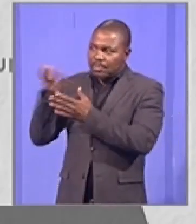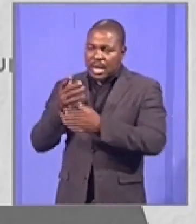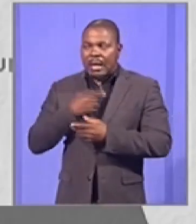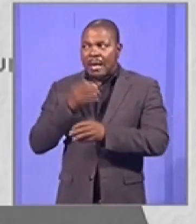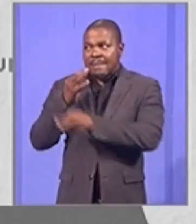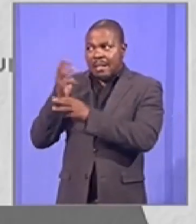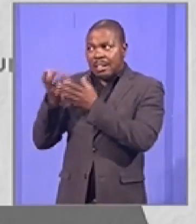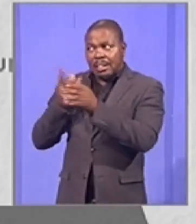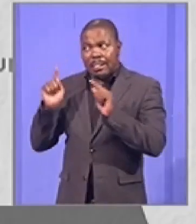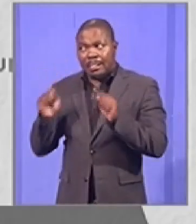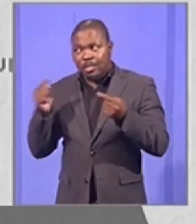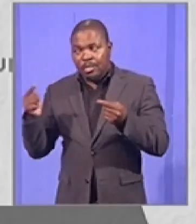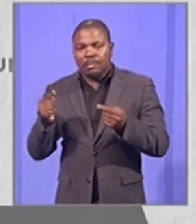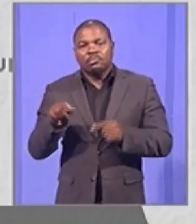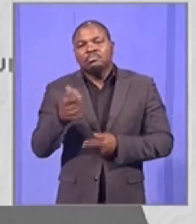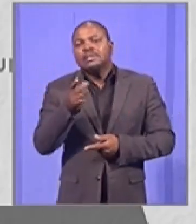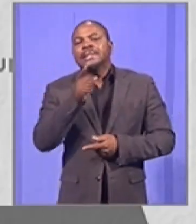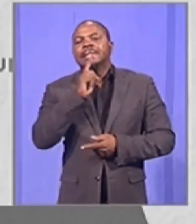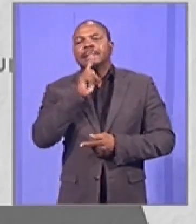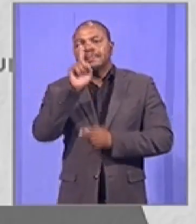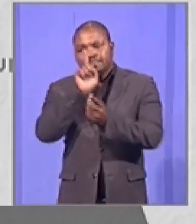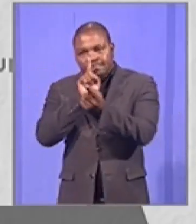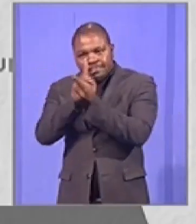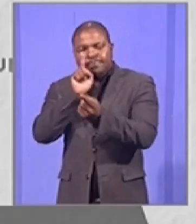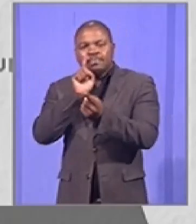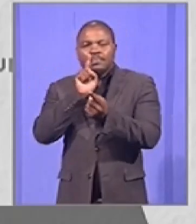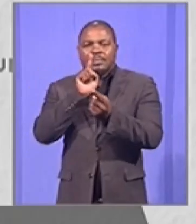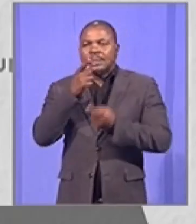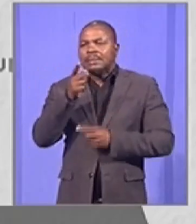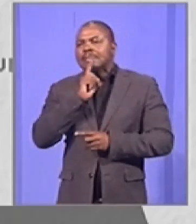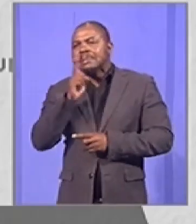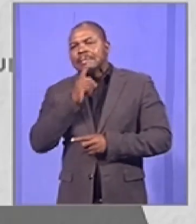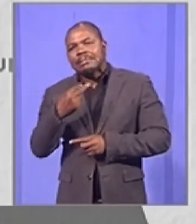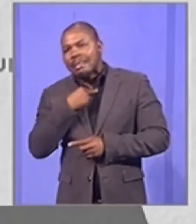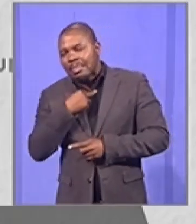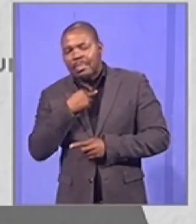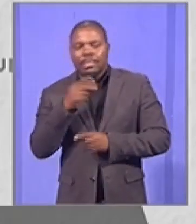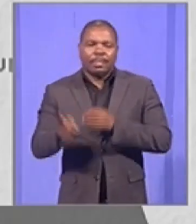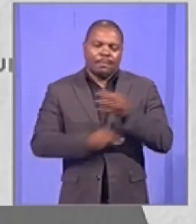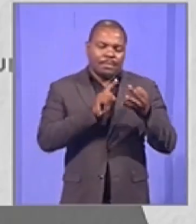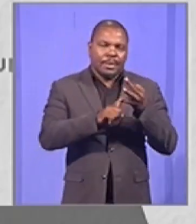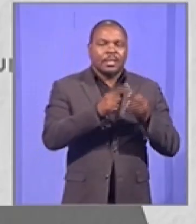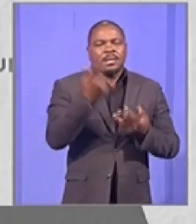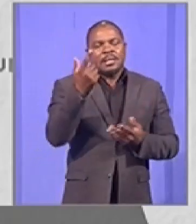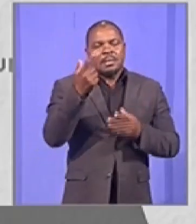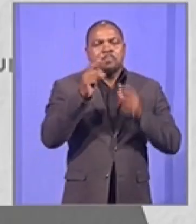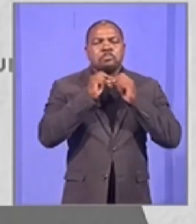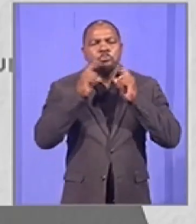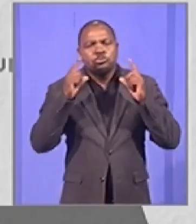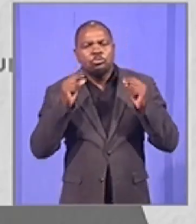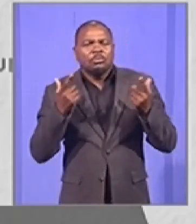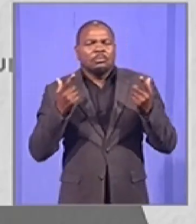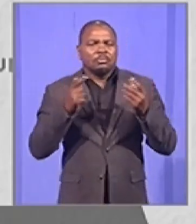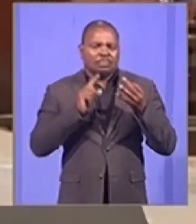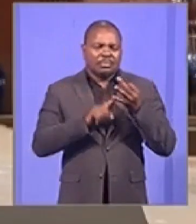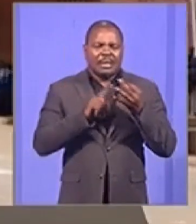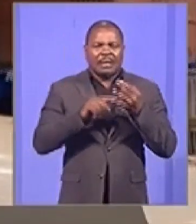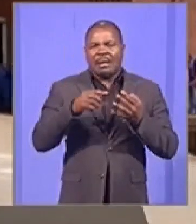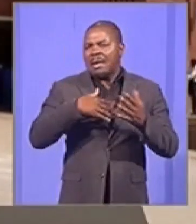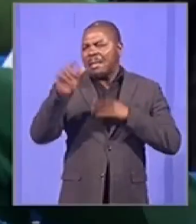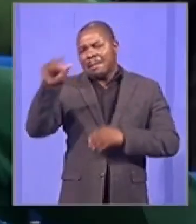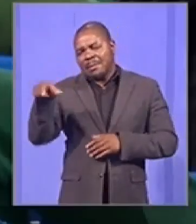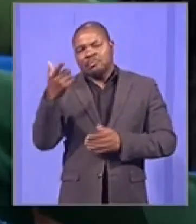motsadi ya gago, boela ko ma-teachereng. Ga o pala le ma-teachere, bolela le moruti, bolela le motho